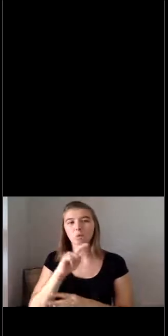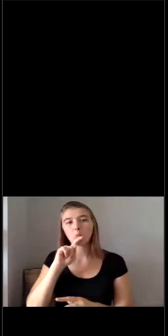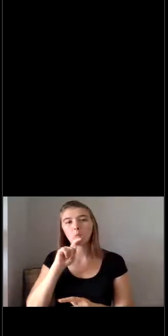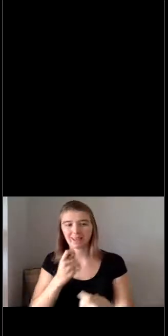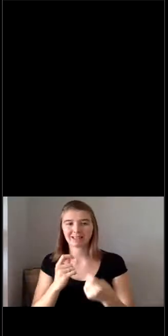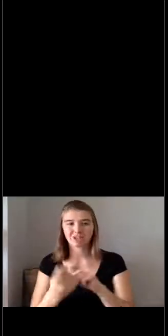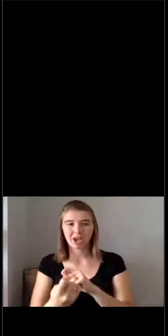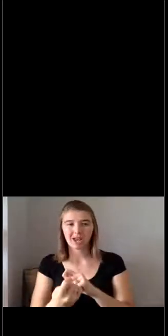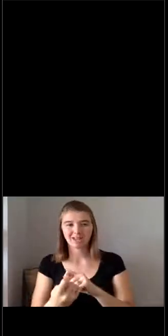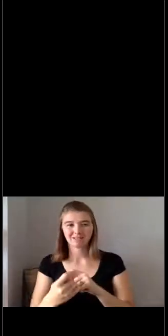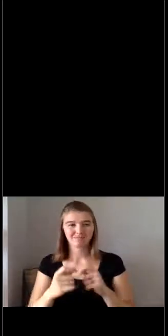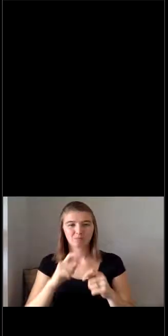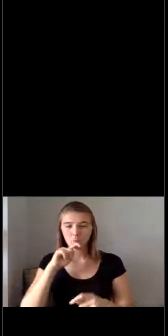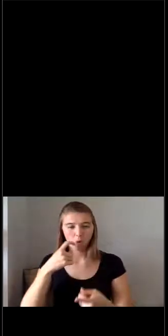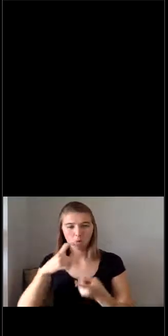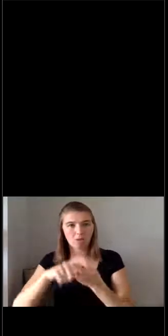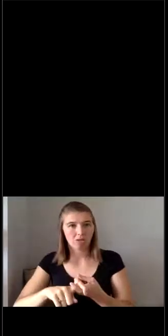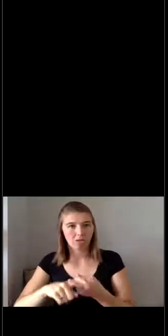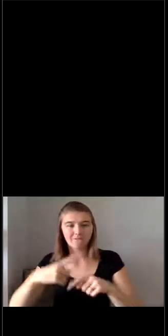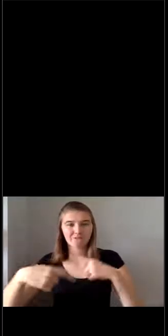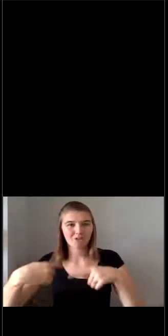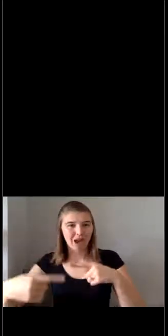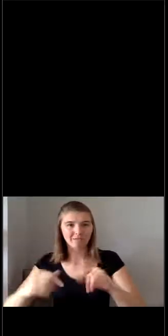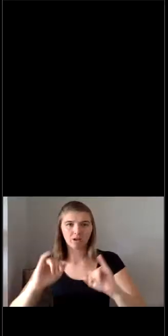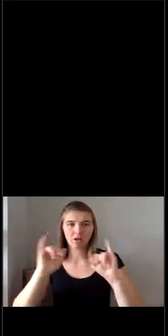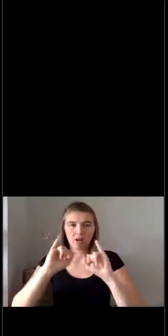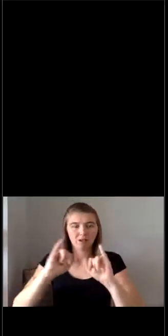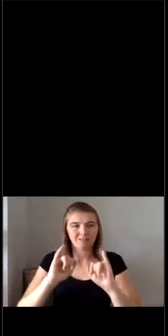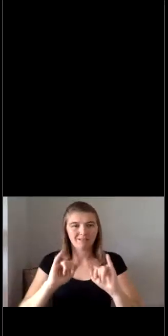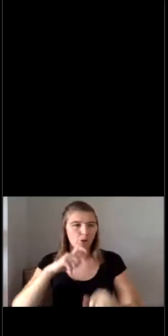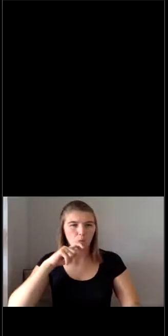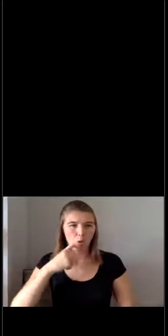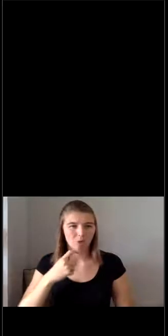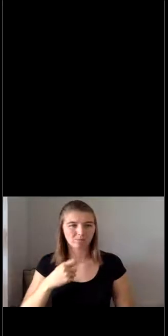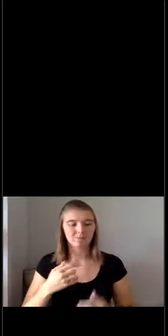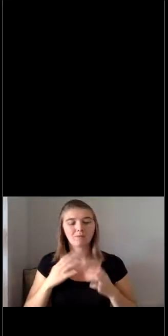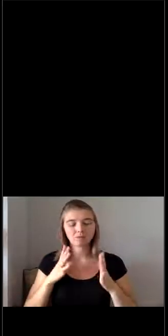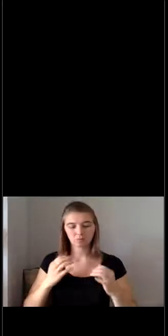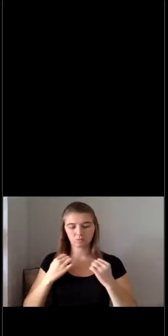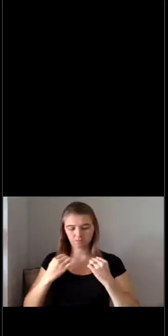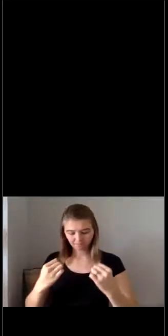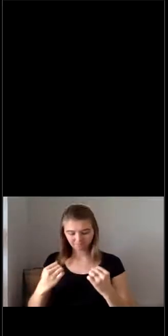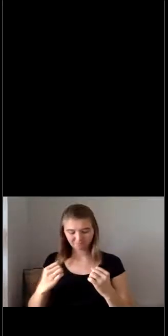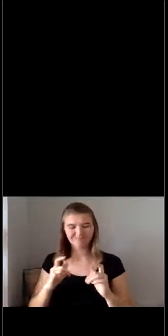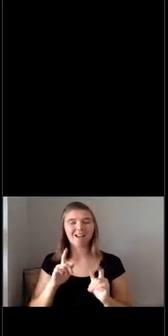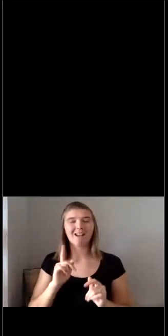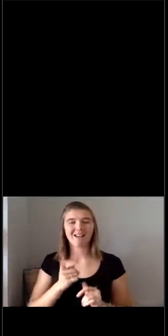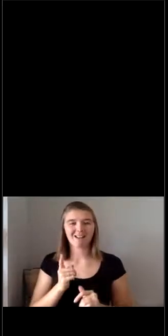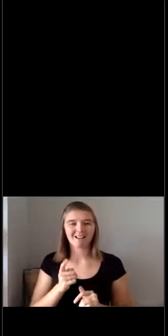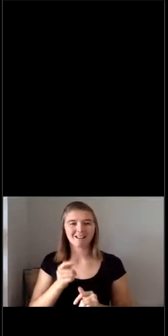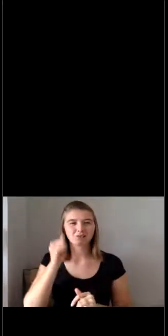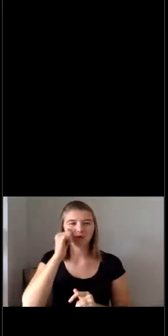Instead of being critical of ourselves and critical of our situation, we can say, do you know what, it's not nice, it doesn't feel very good, but it's possible